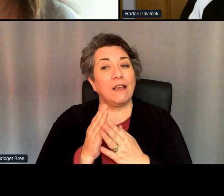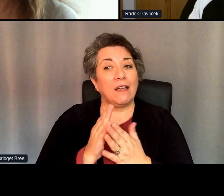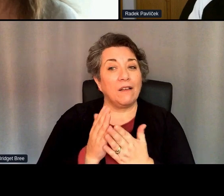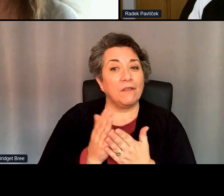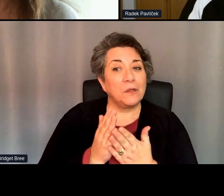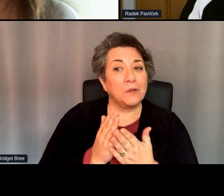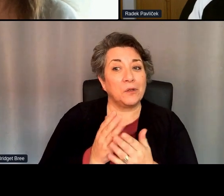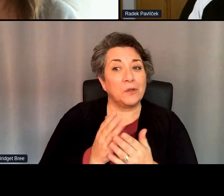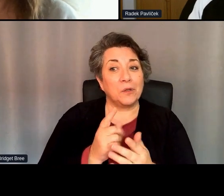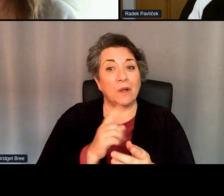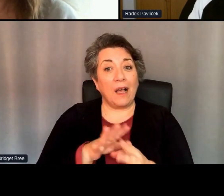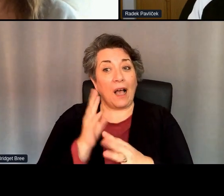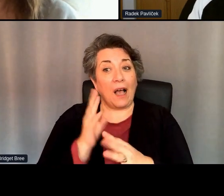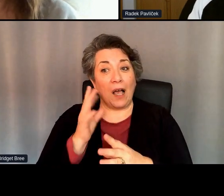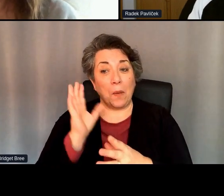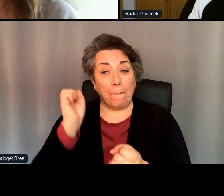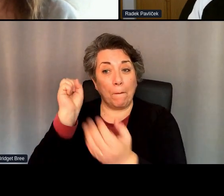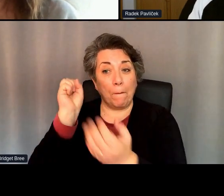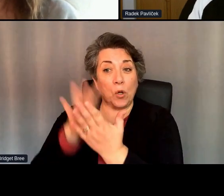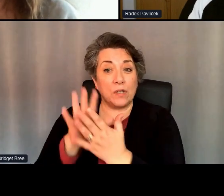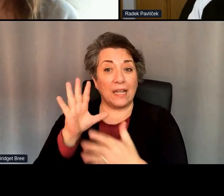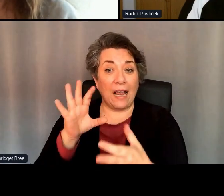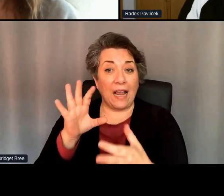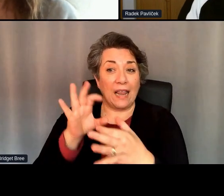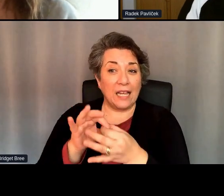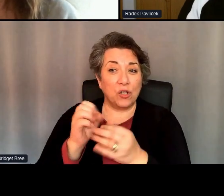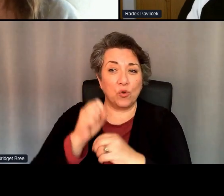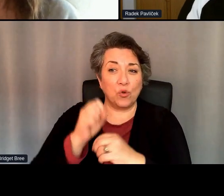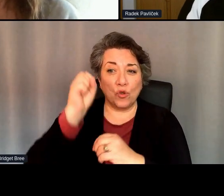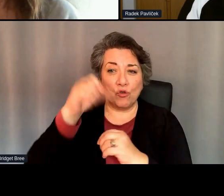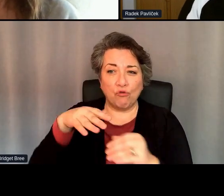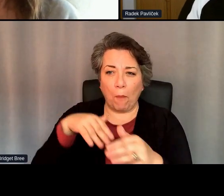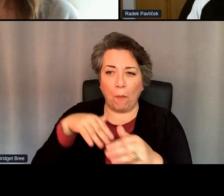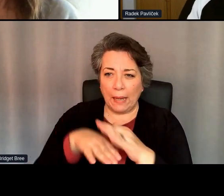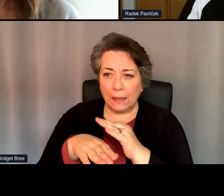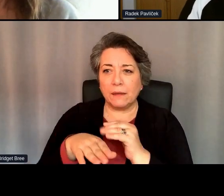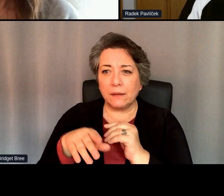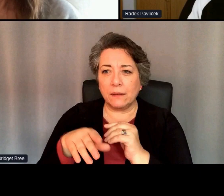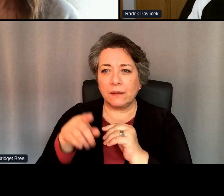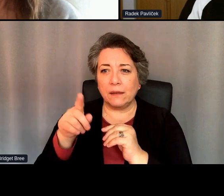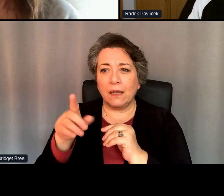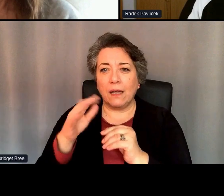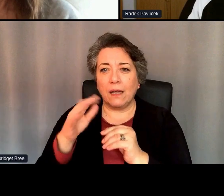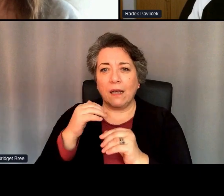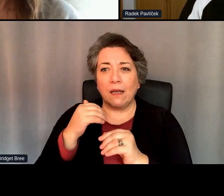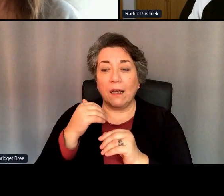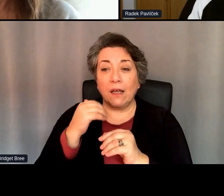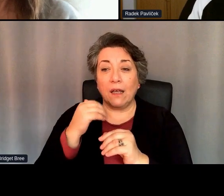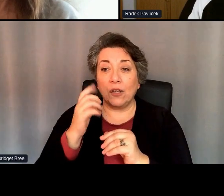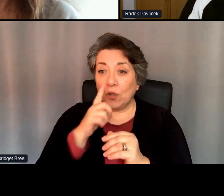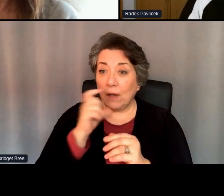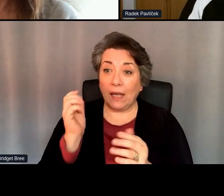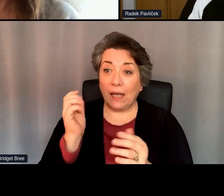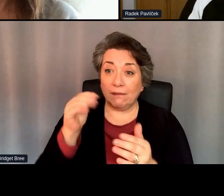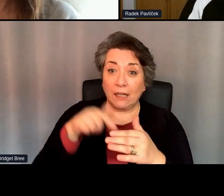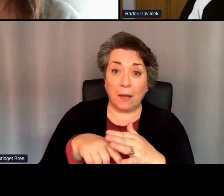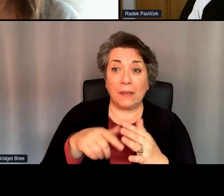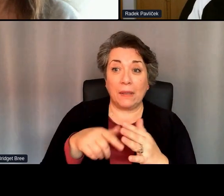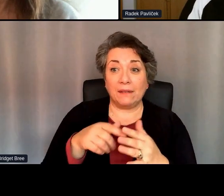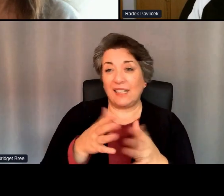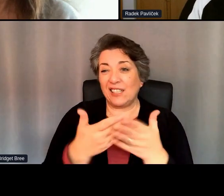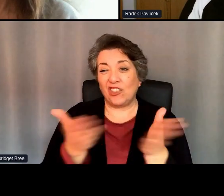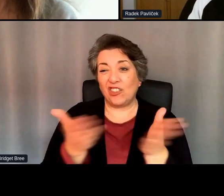drop-in session. So there's like every Wednesday, I don't know if I put it there. There's a drop-in sessions where you can join a general session about